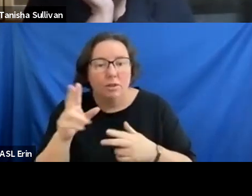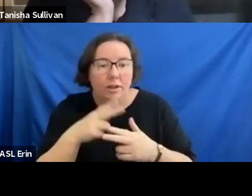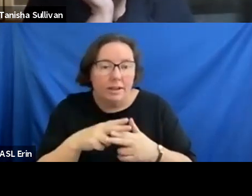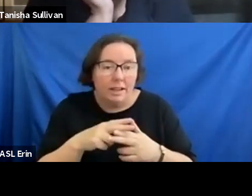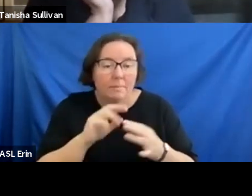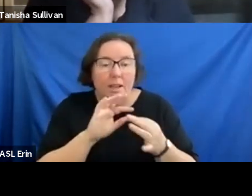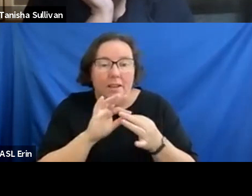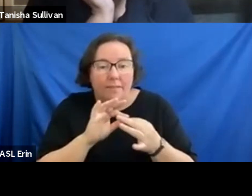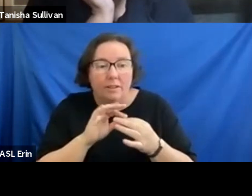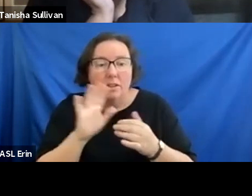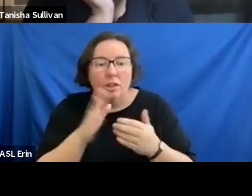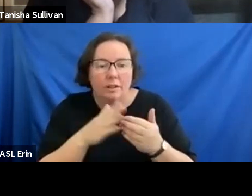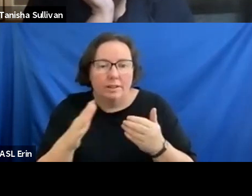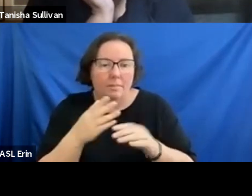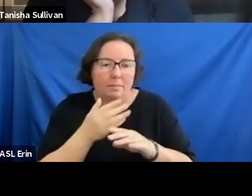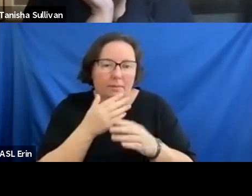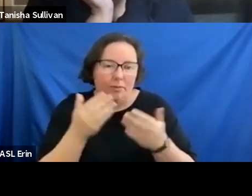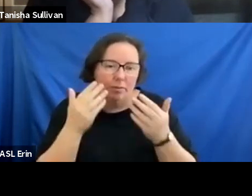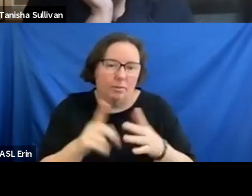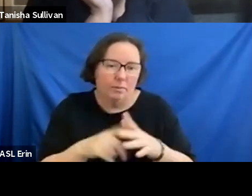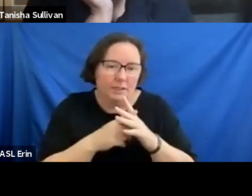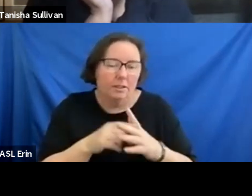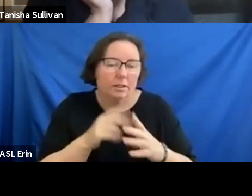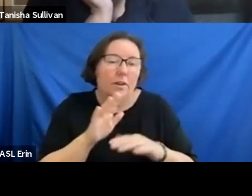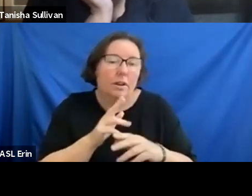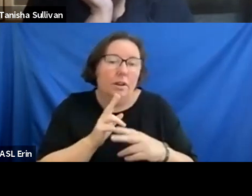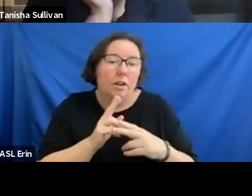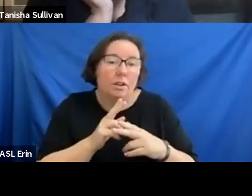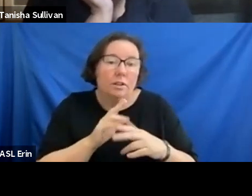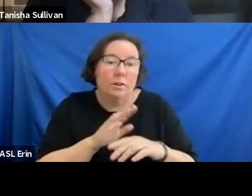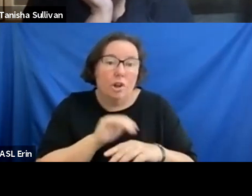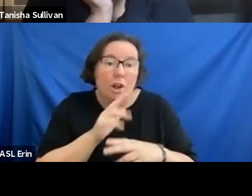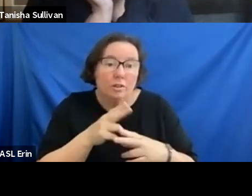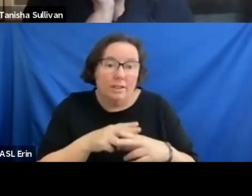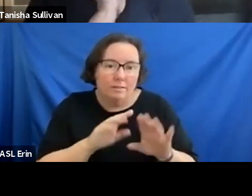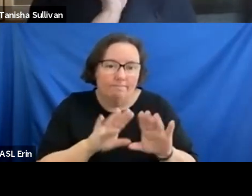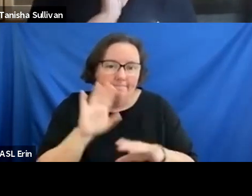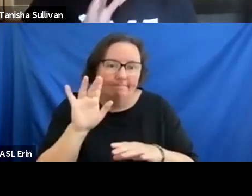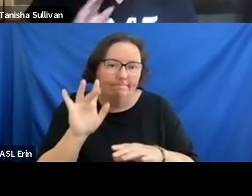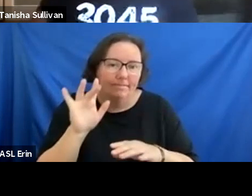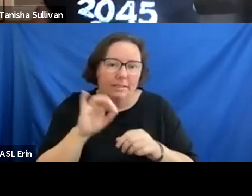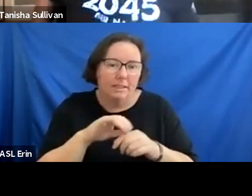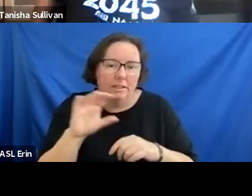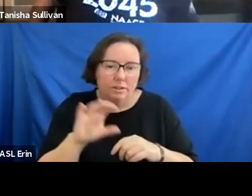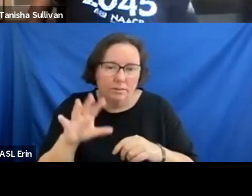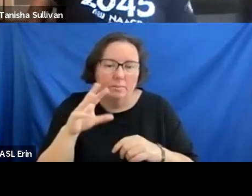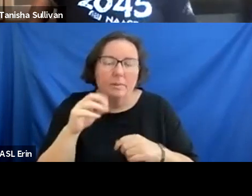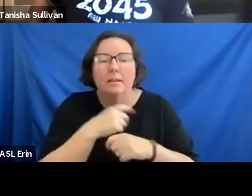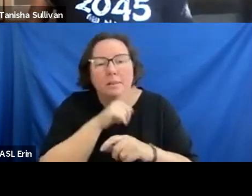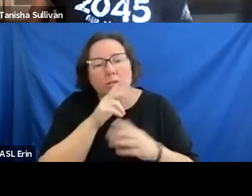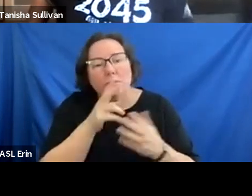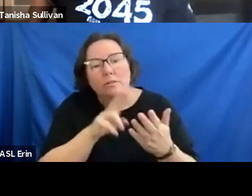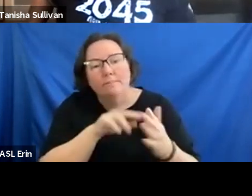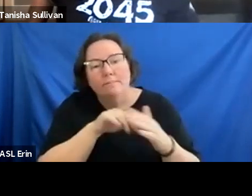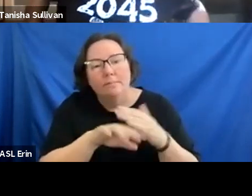neighborhood you are from before you begin. When I call your name, please raise your hand virtually in Zoom. Also, please make sure you're signed into Zoom with the